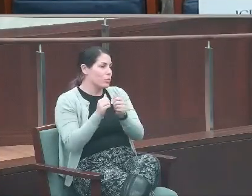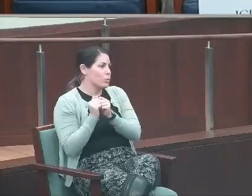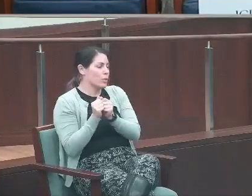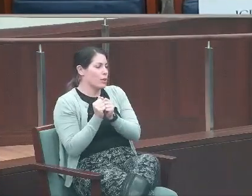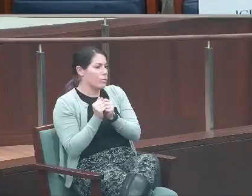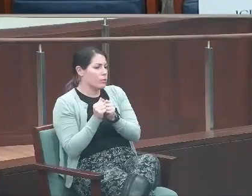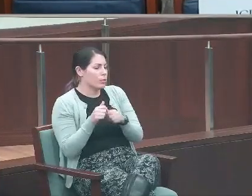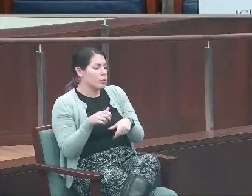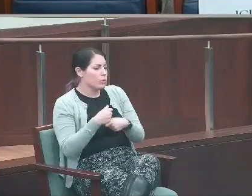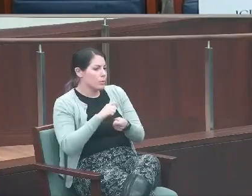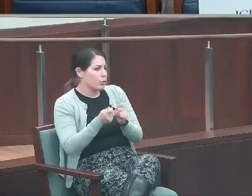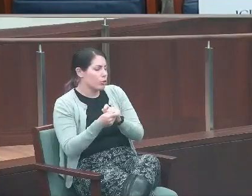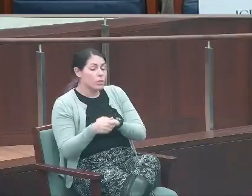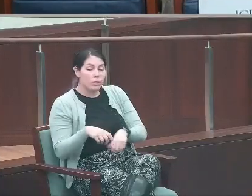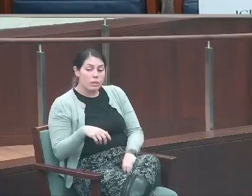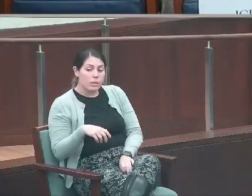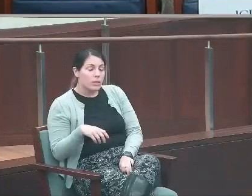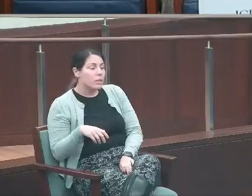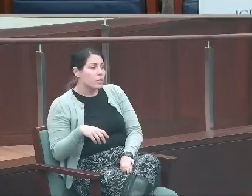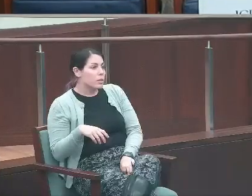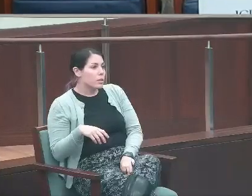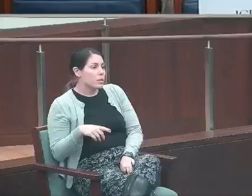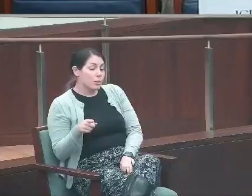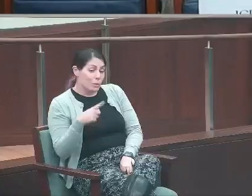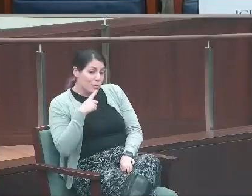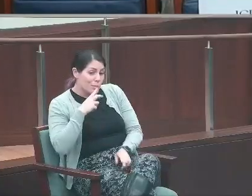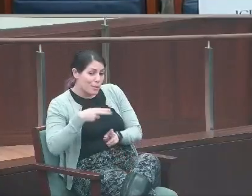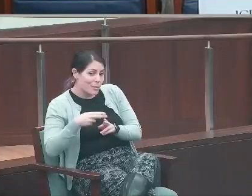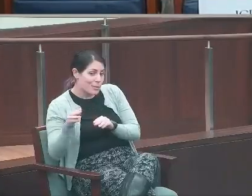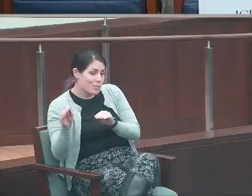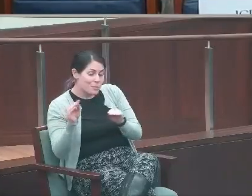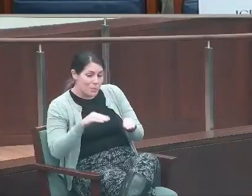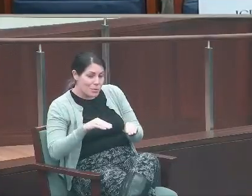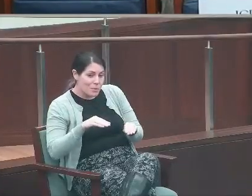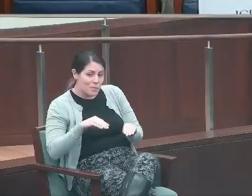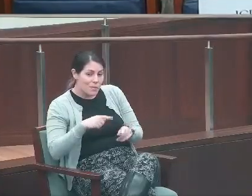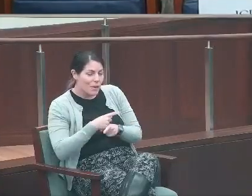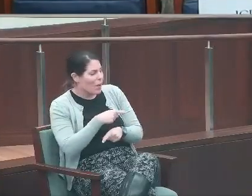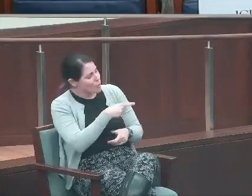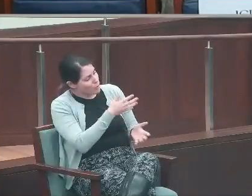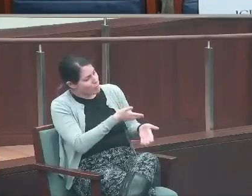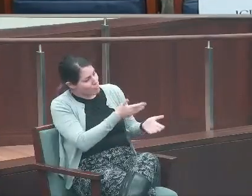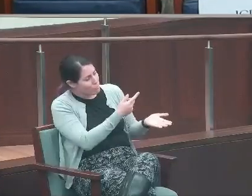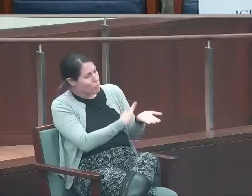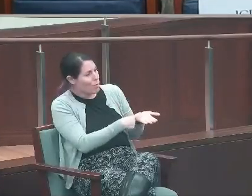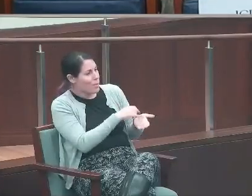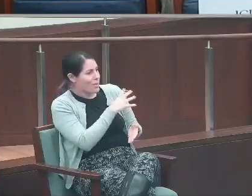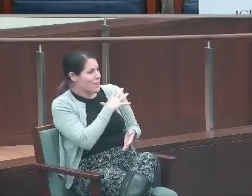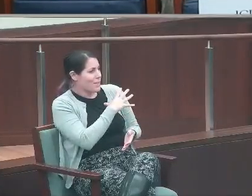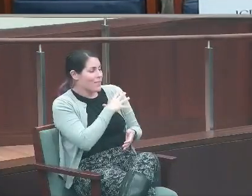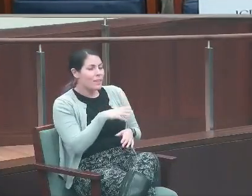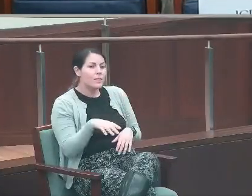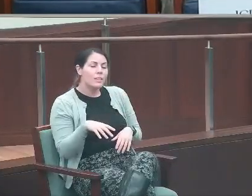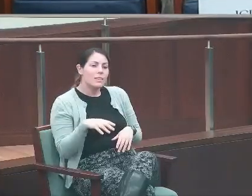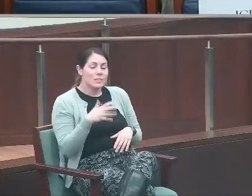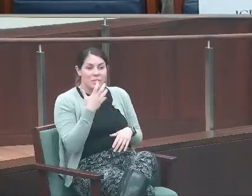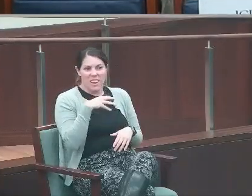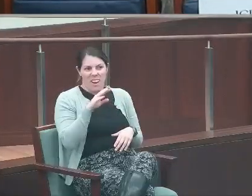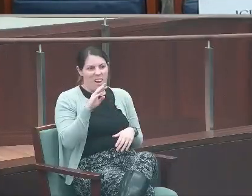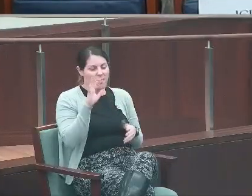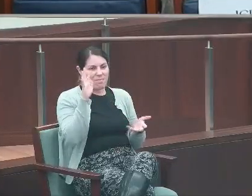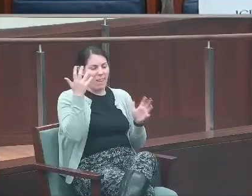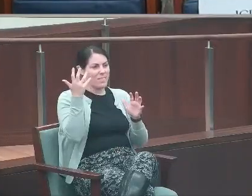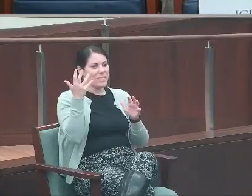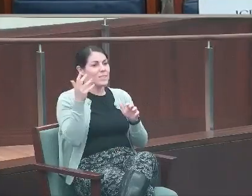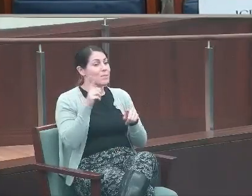You asked about the most urgent, right? You can talk about whatever you like. There's many to choose from. So it's a hot mess out there, but